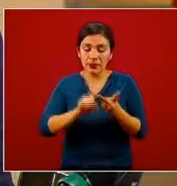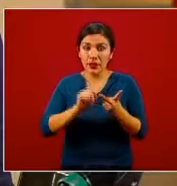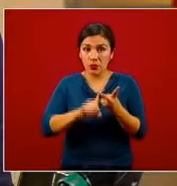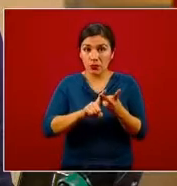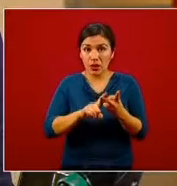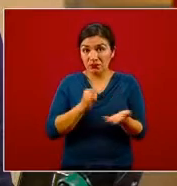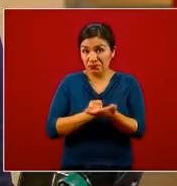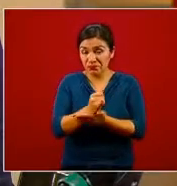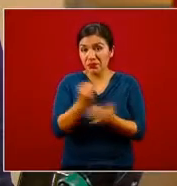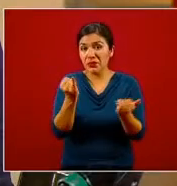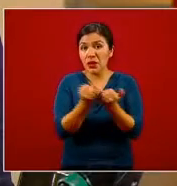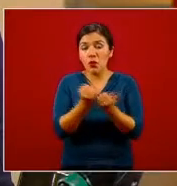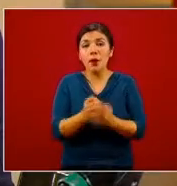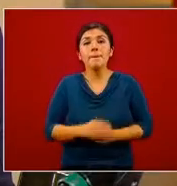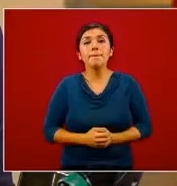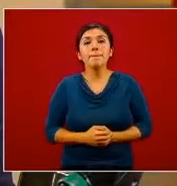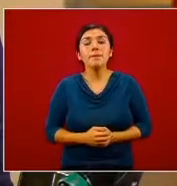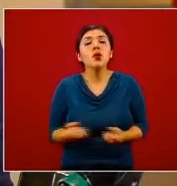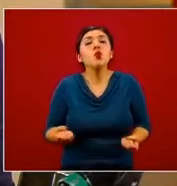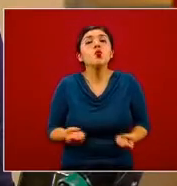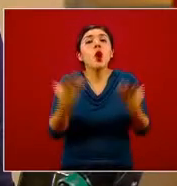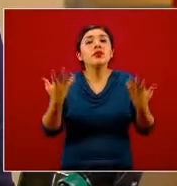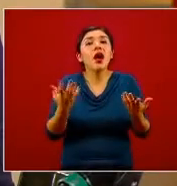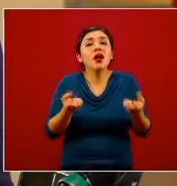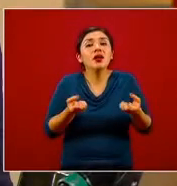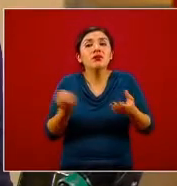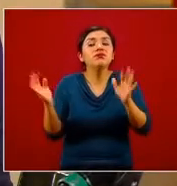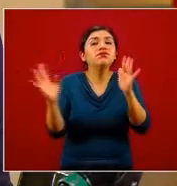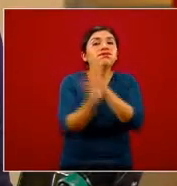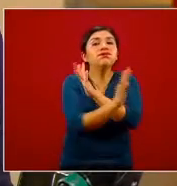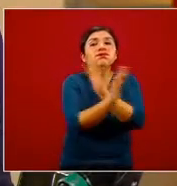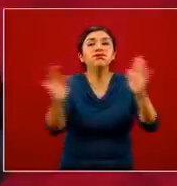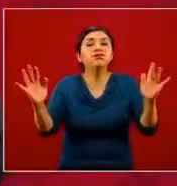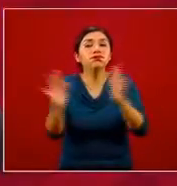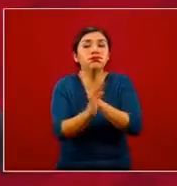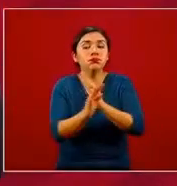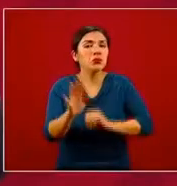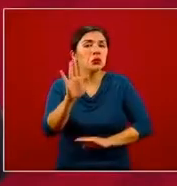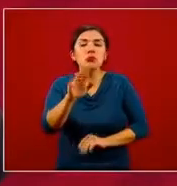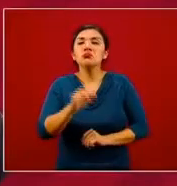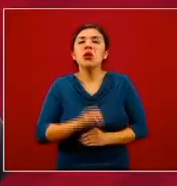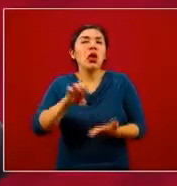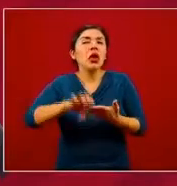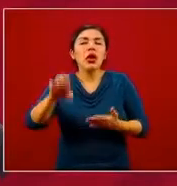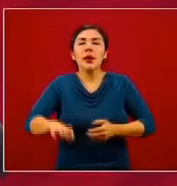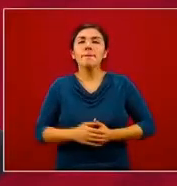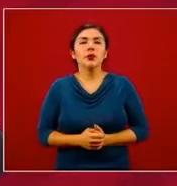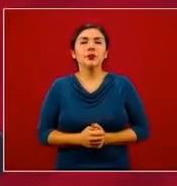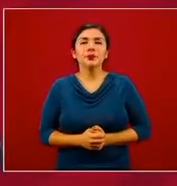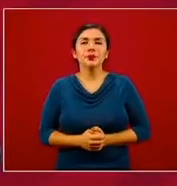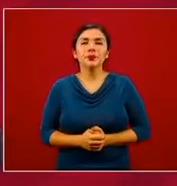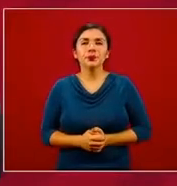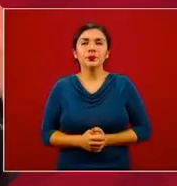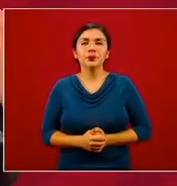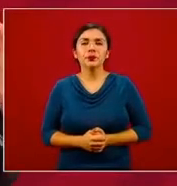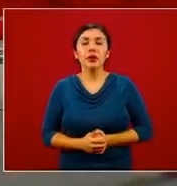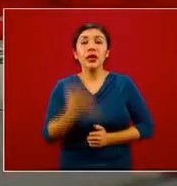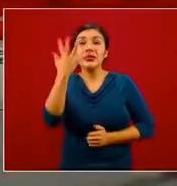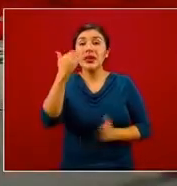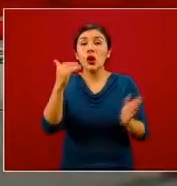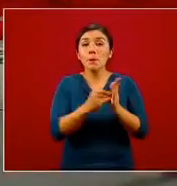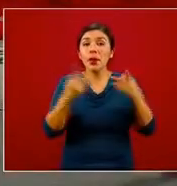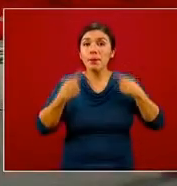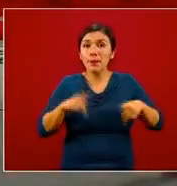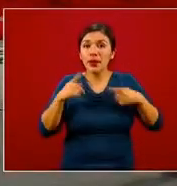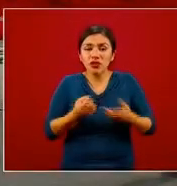of people has much to do with the possibility of a second wave. A second thing that really determines